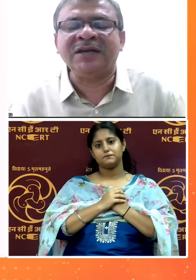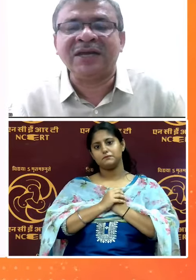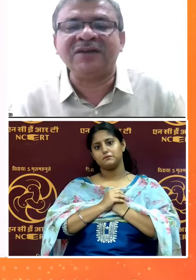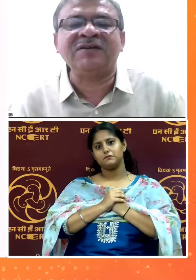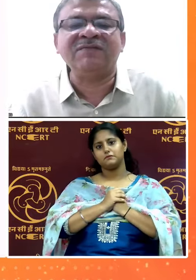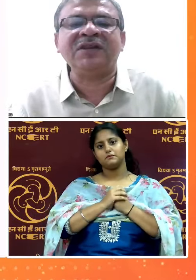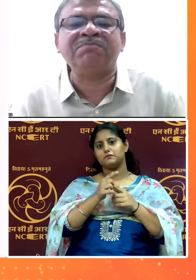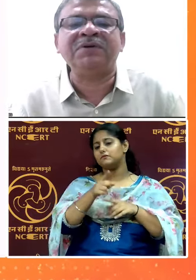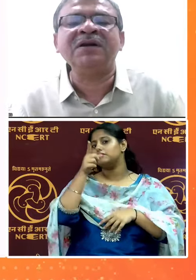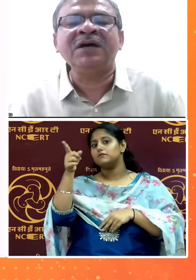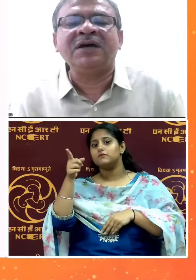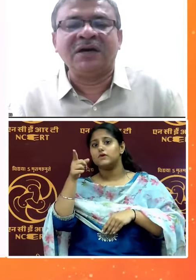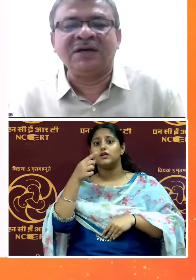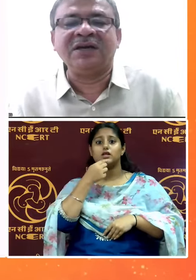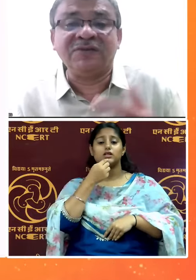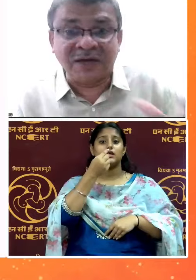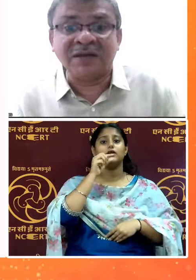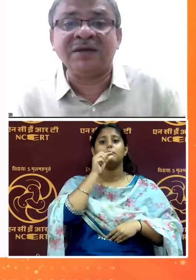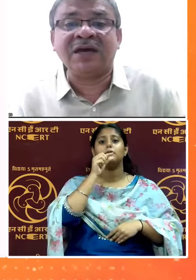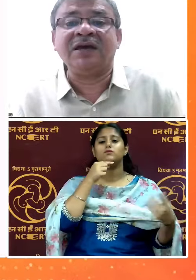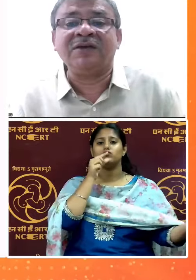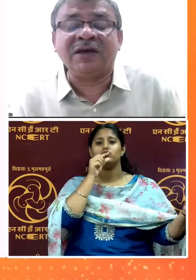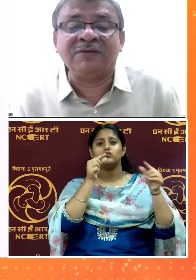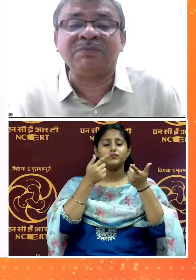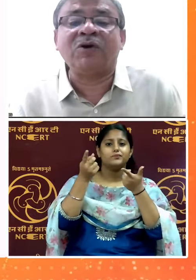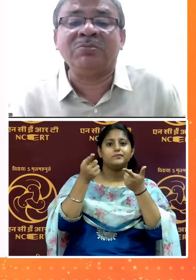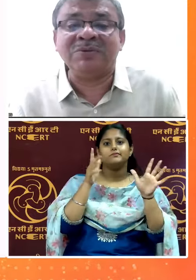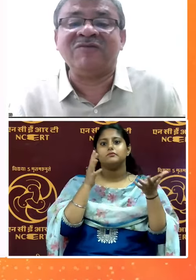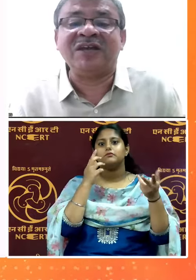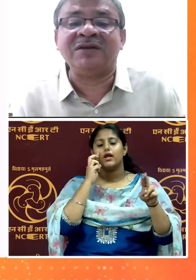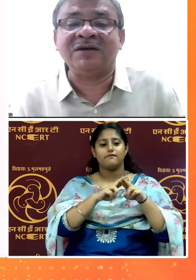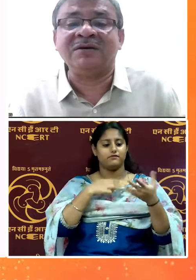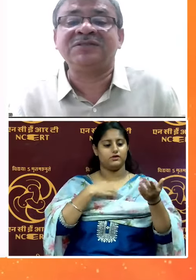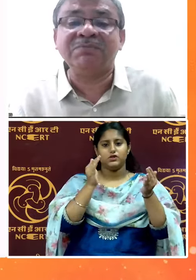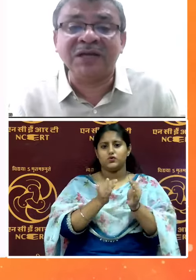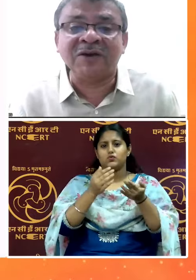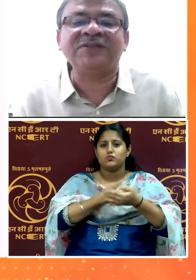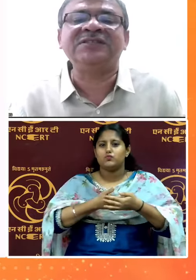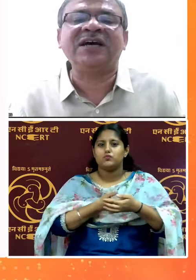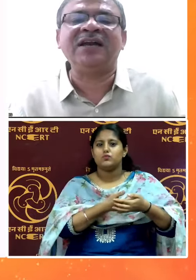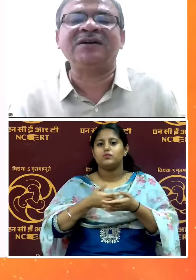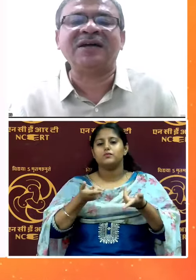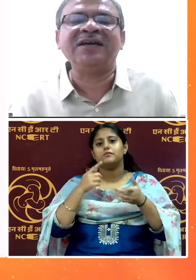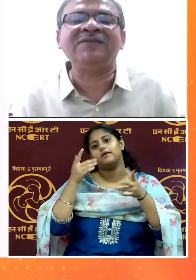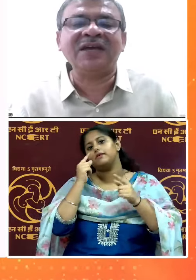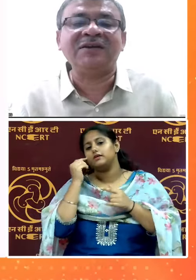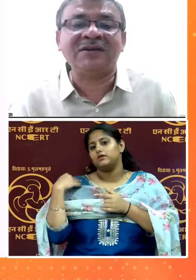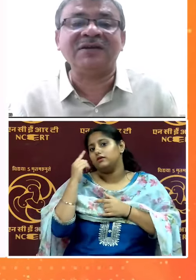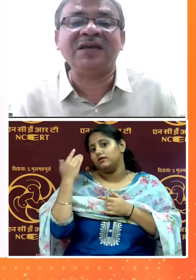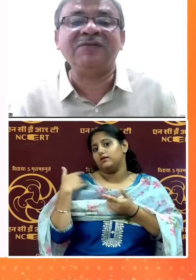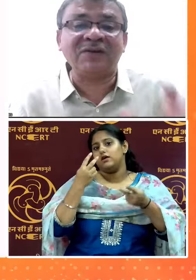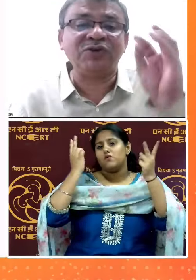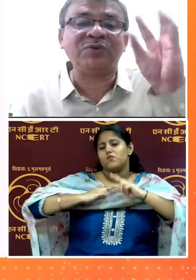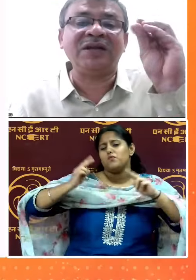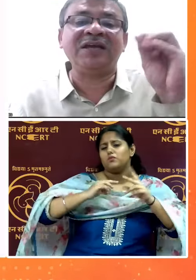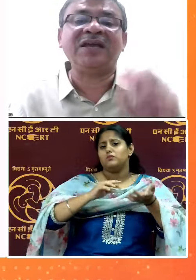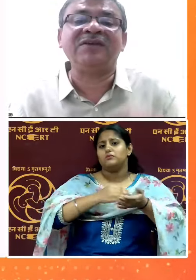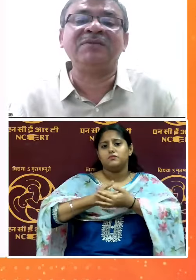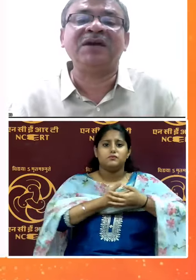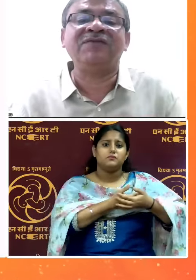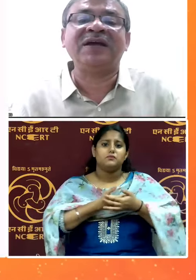the indication with nipple is when a small baby, when the sibling of the child cries, it gives a